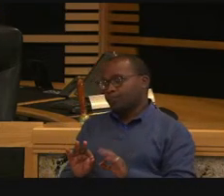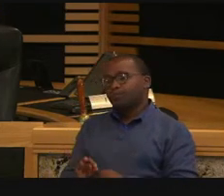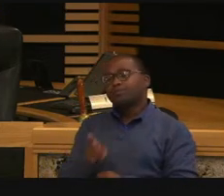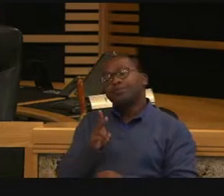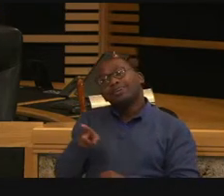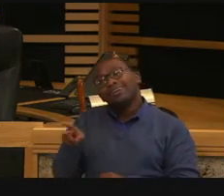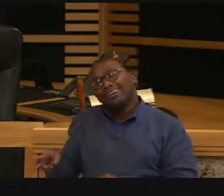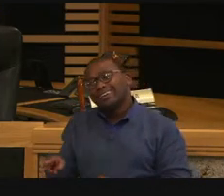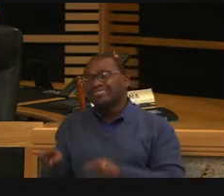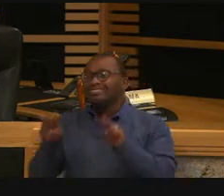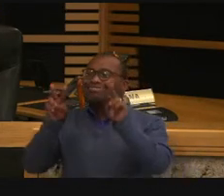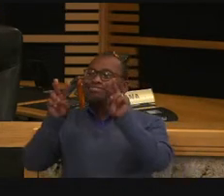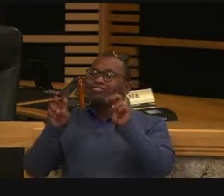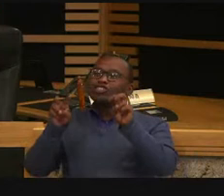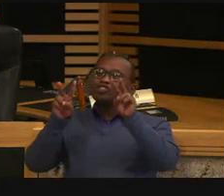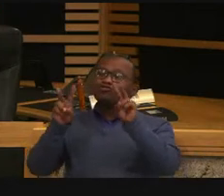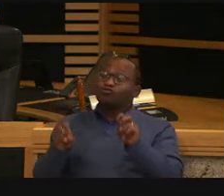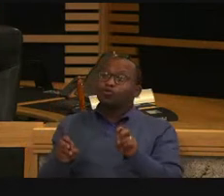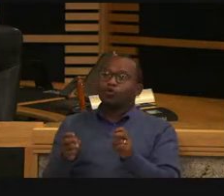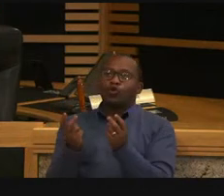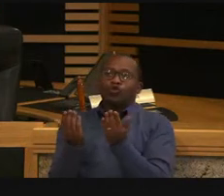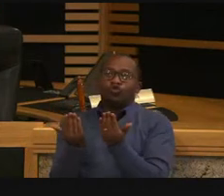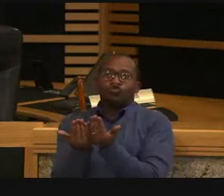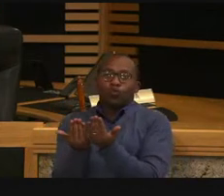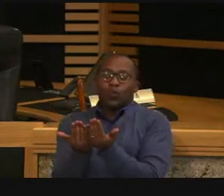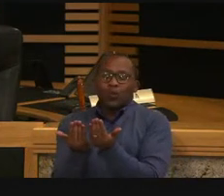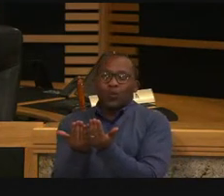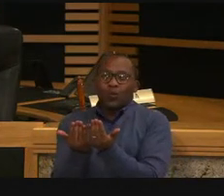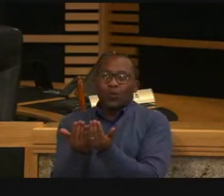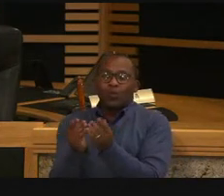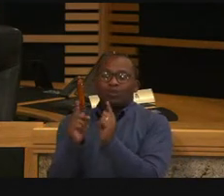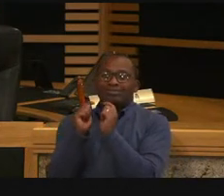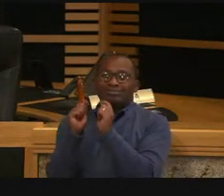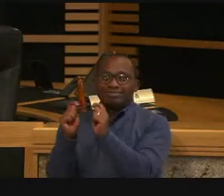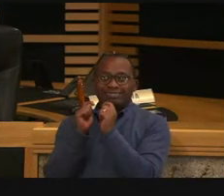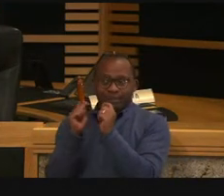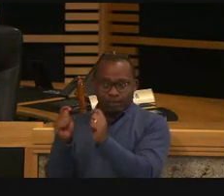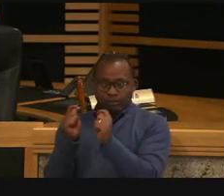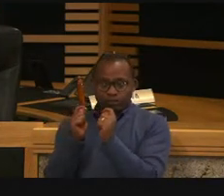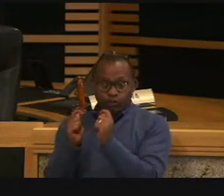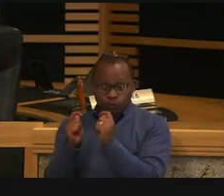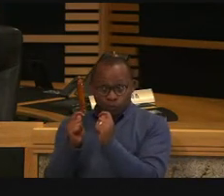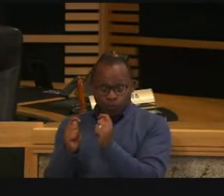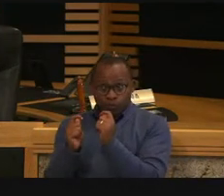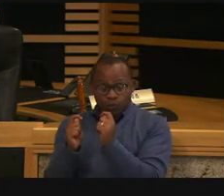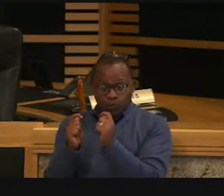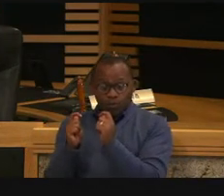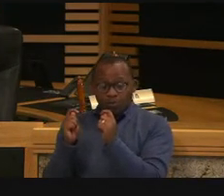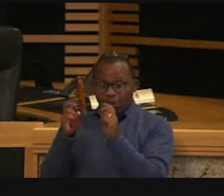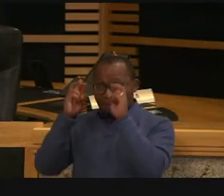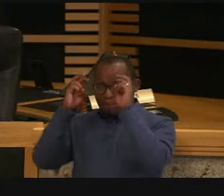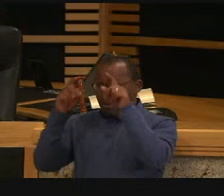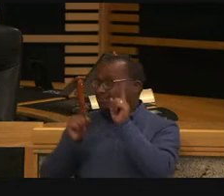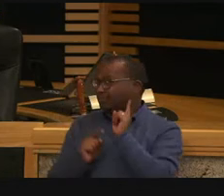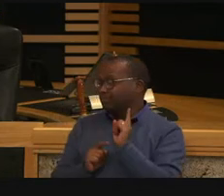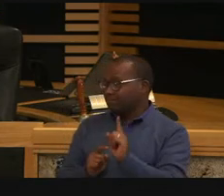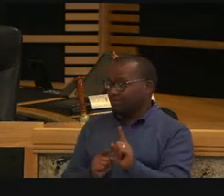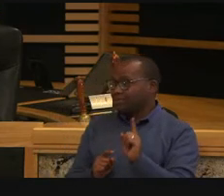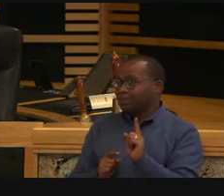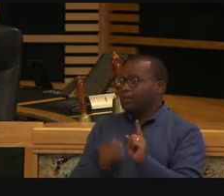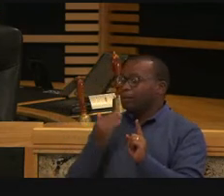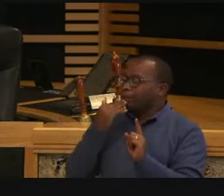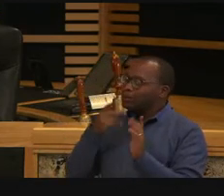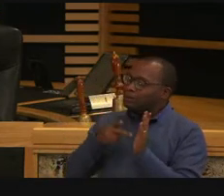transport and elsewhere will be processed within the legislative time lines. Building of